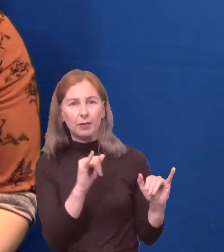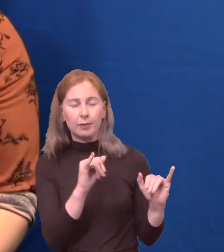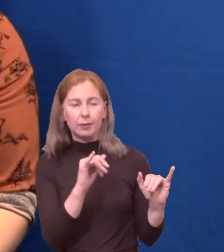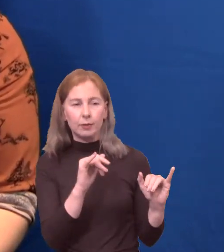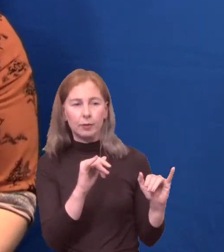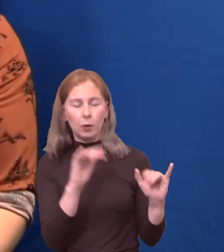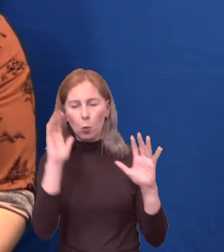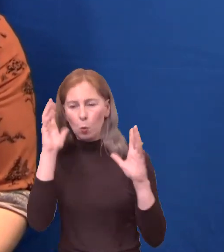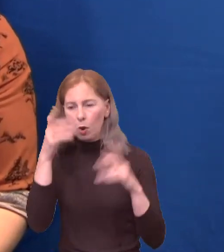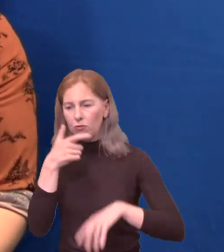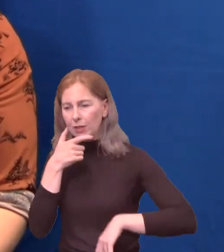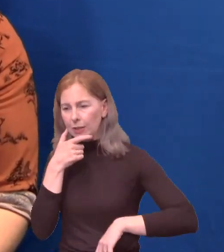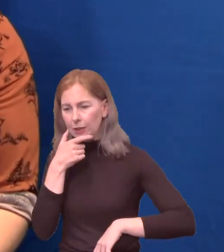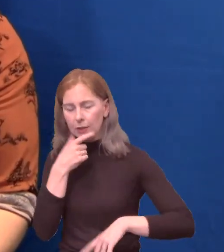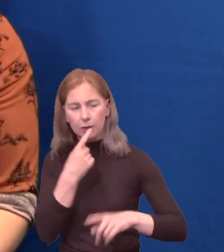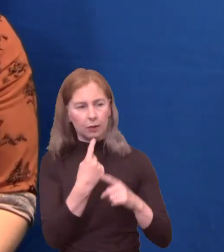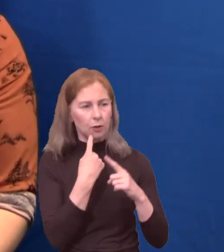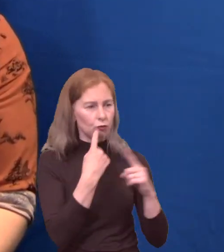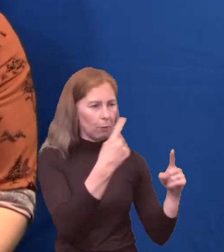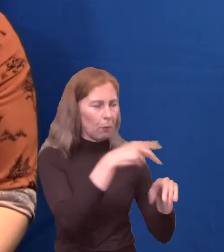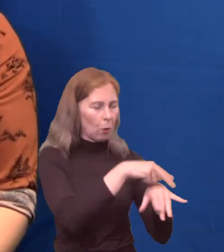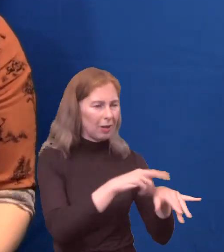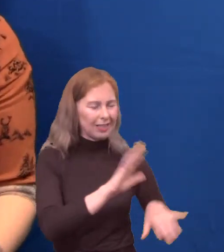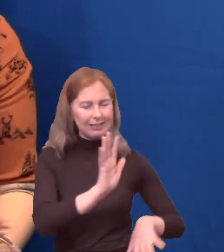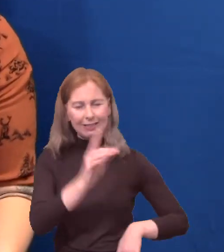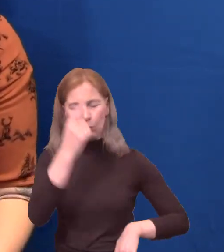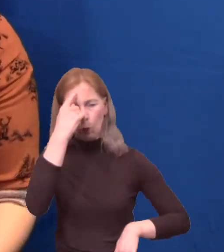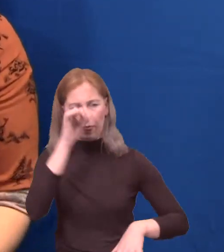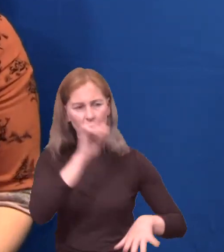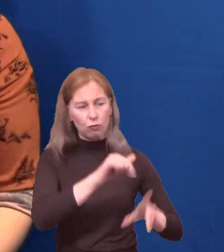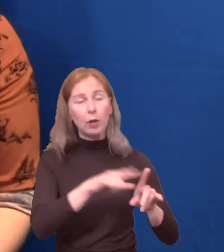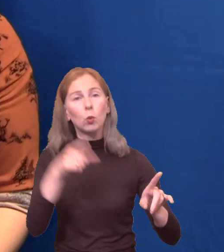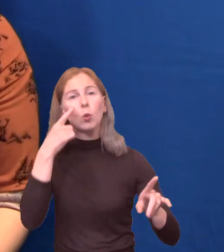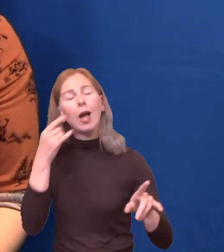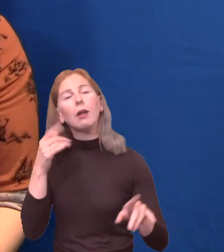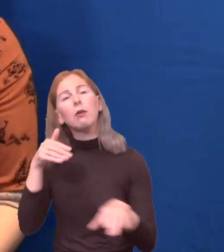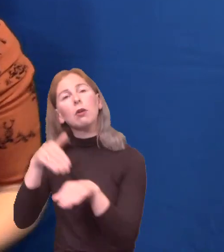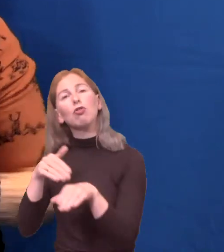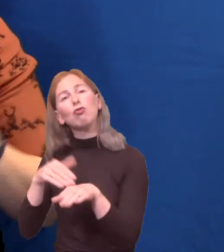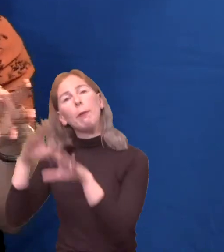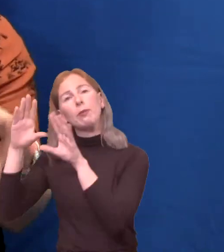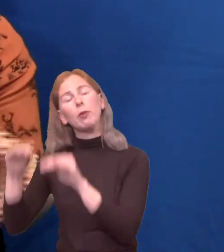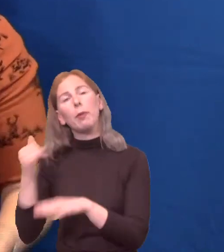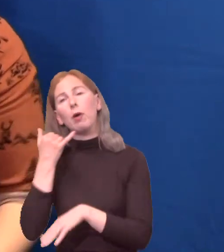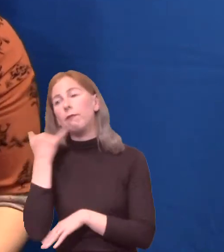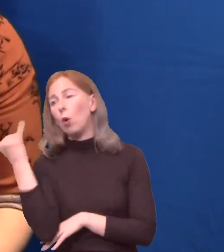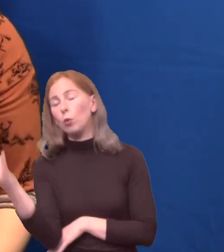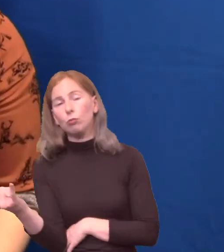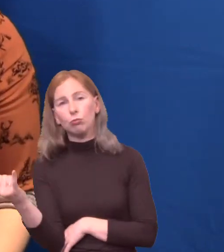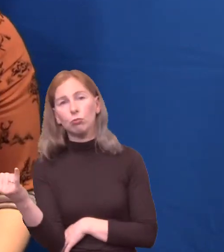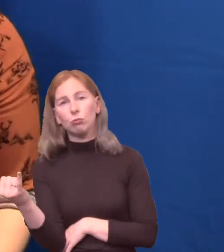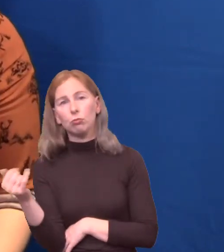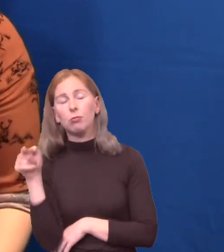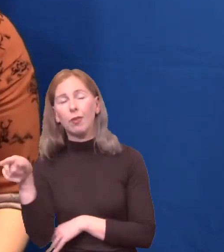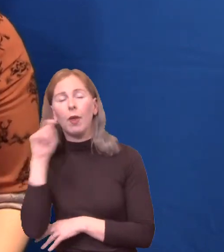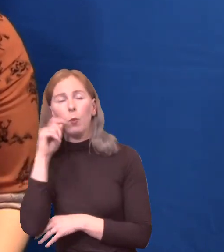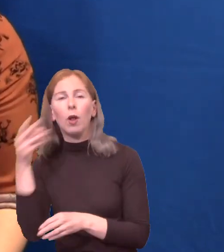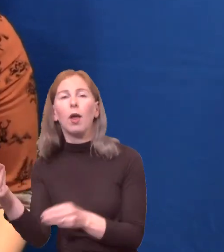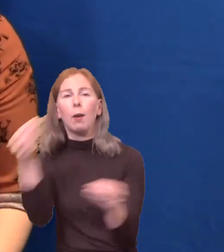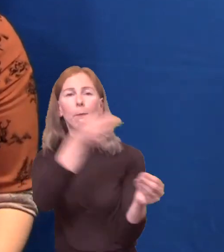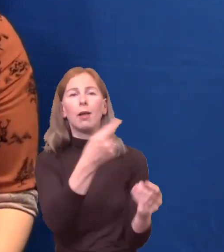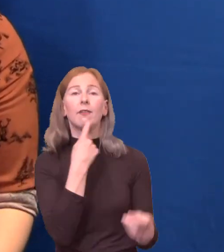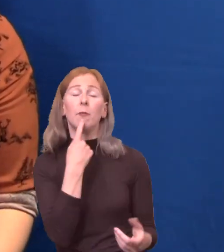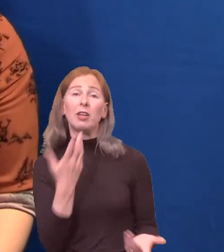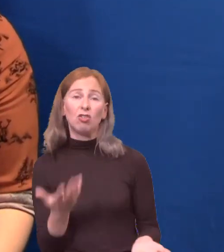concerned about the repercussions of reporting anything to us, Crime Stoppers is always a good reserve option. You can call